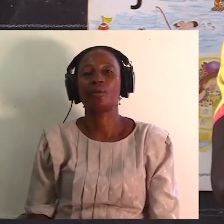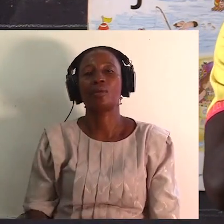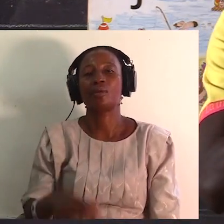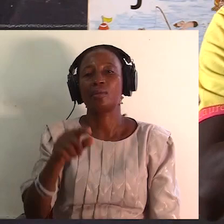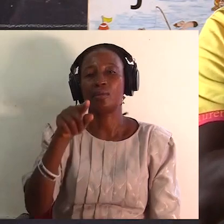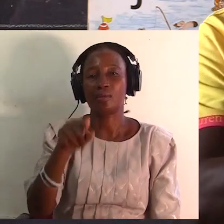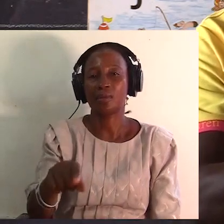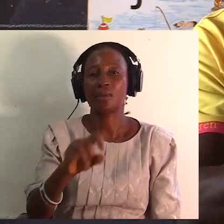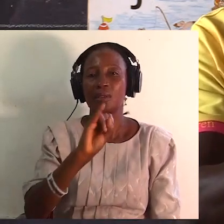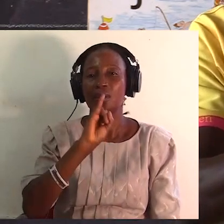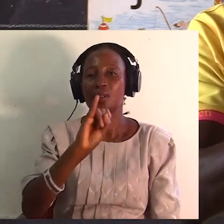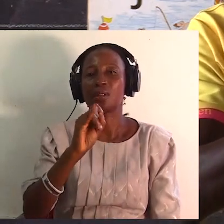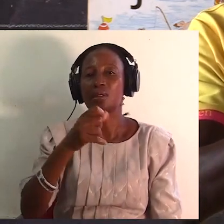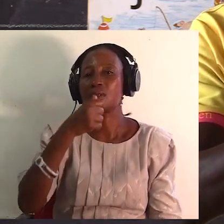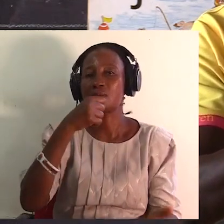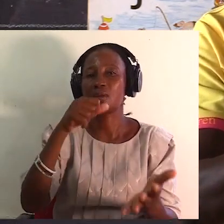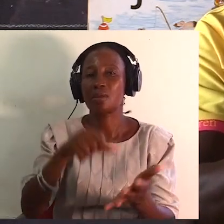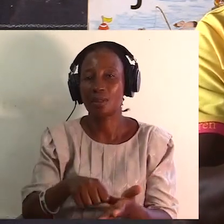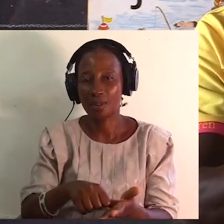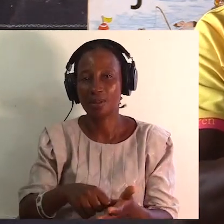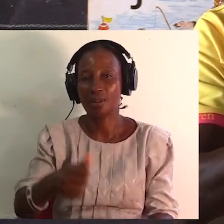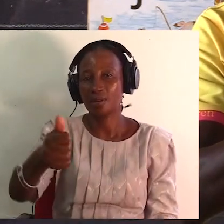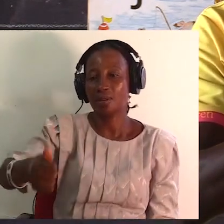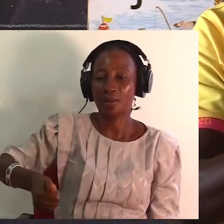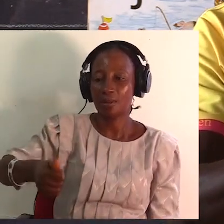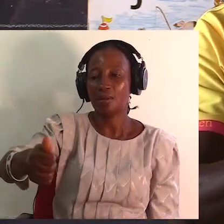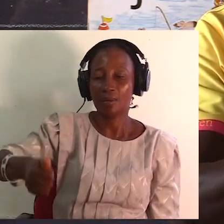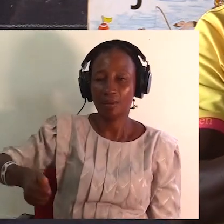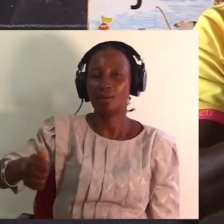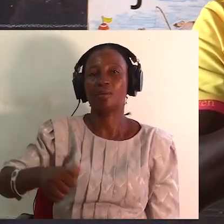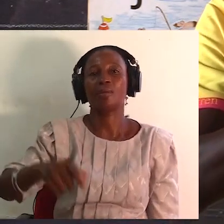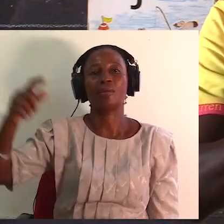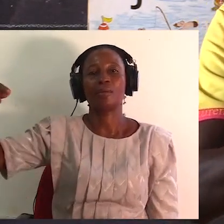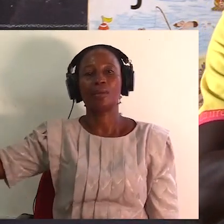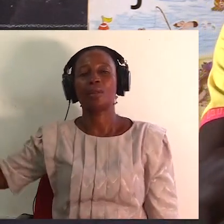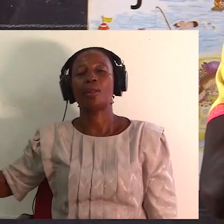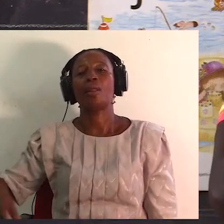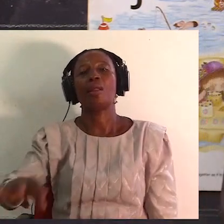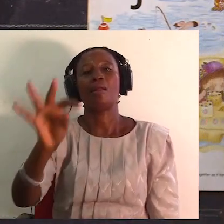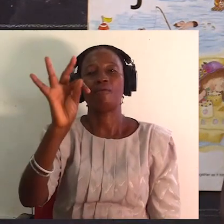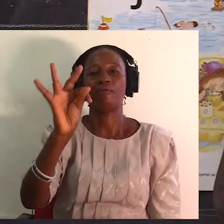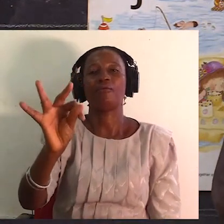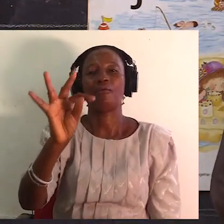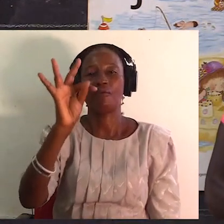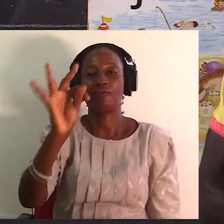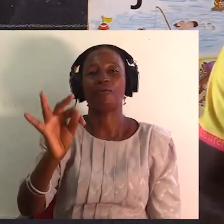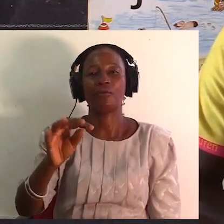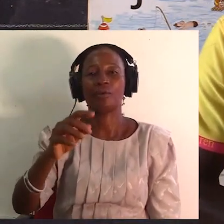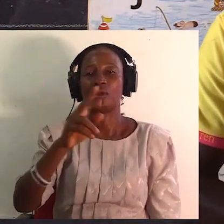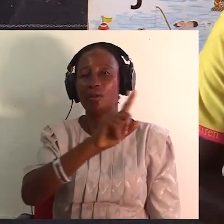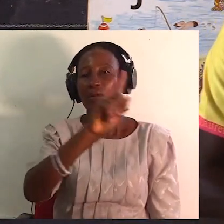This is the letter that produces the sound f that we are talking